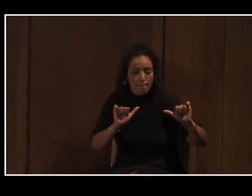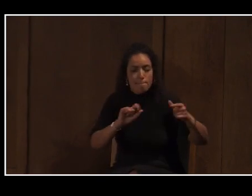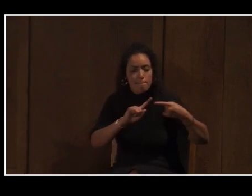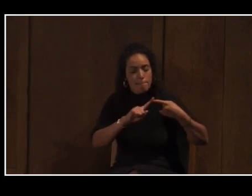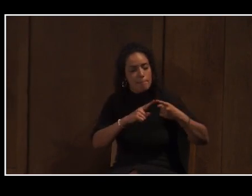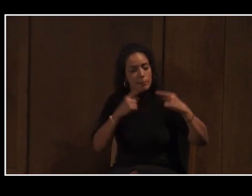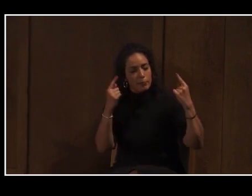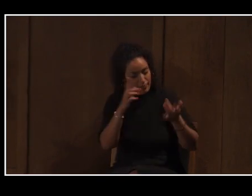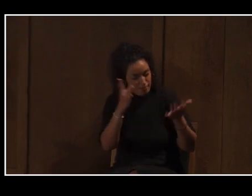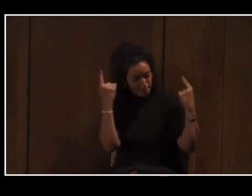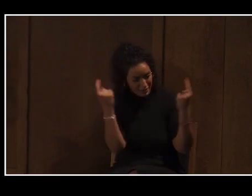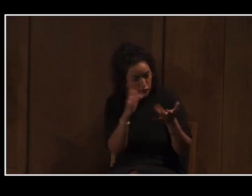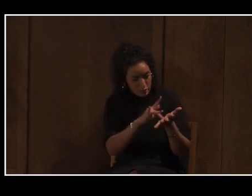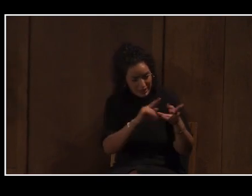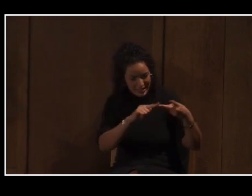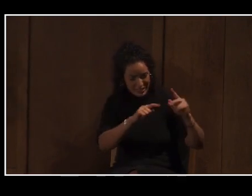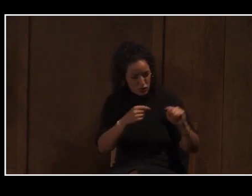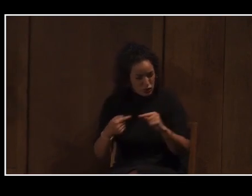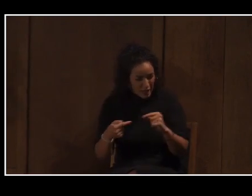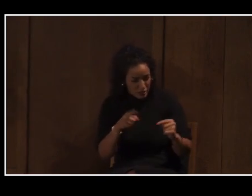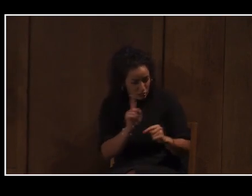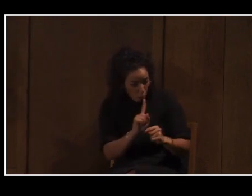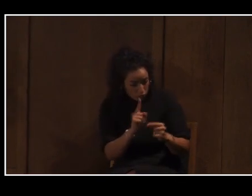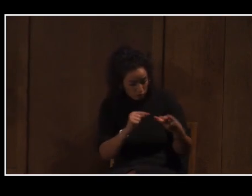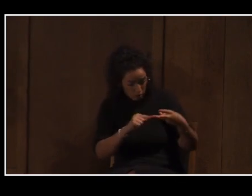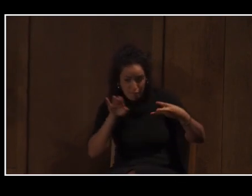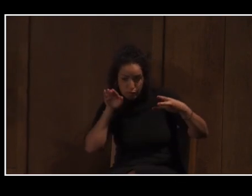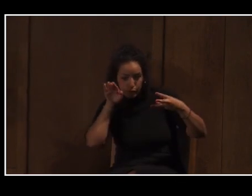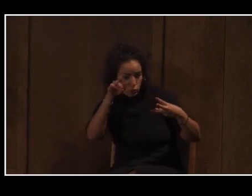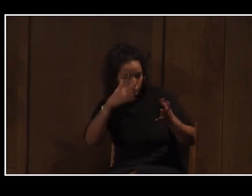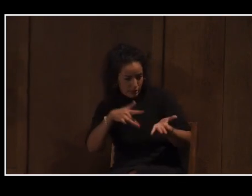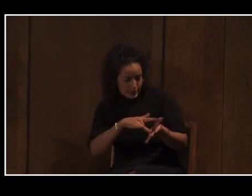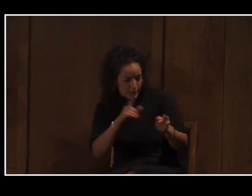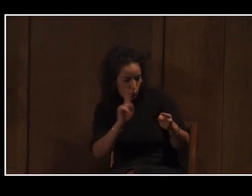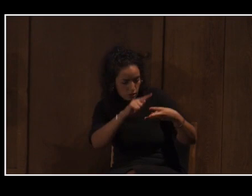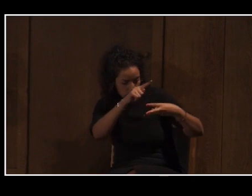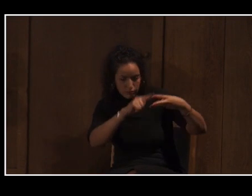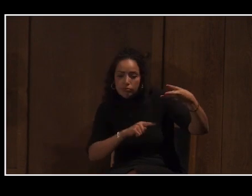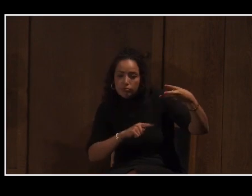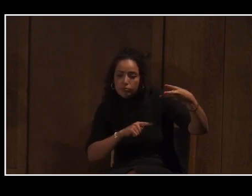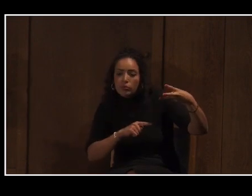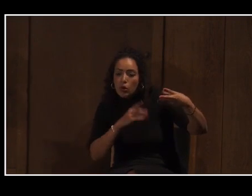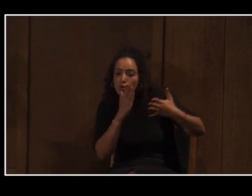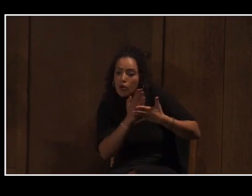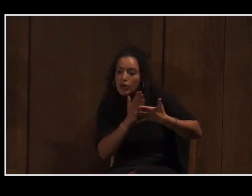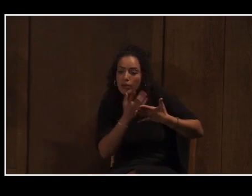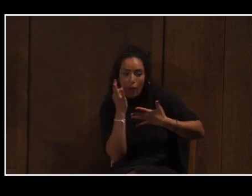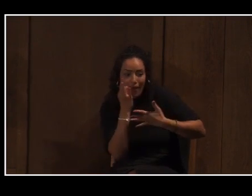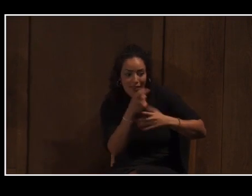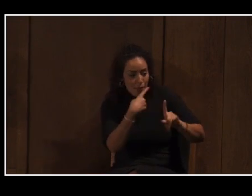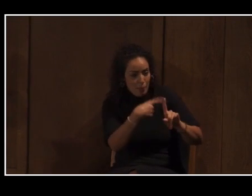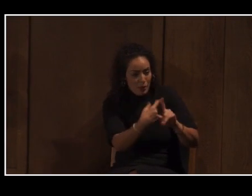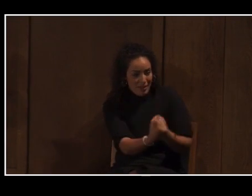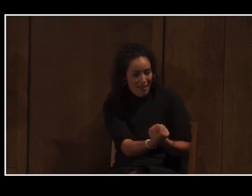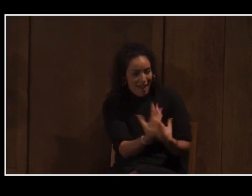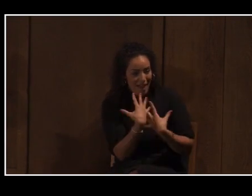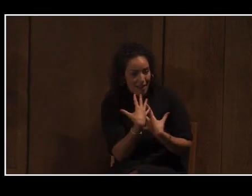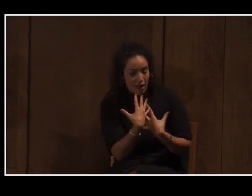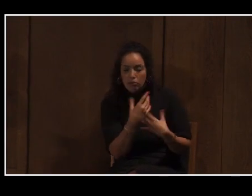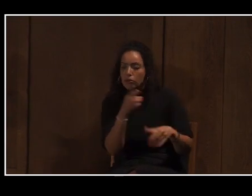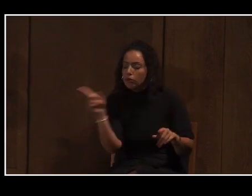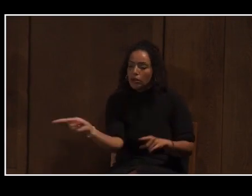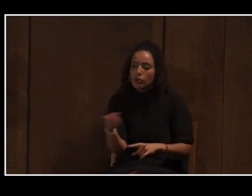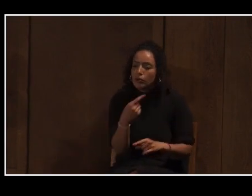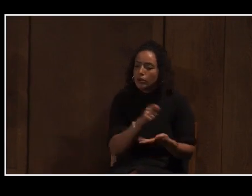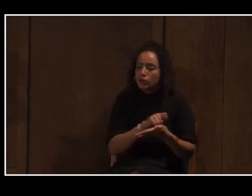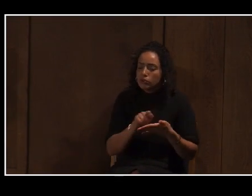most importantly, how do you imagine the future of Mexico City? And even though we were actually prompting for positive futures, one of the things that we realized is that most everybody